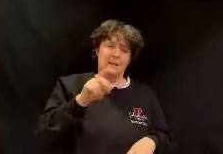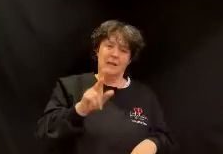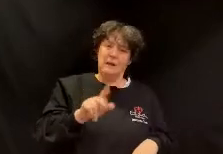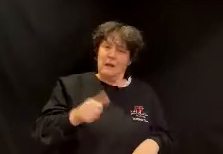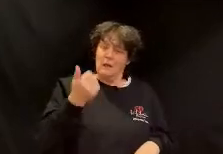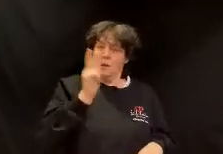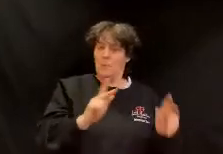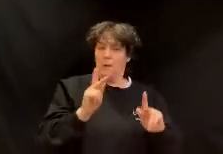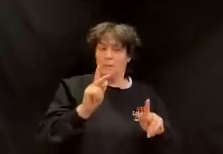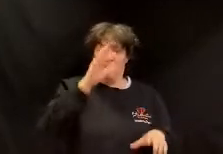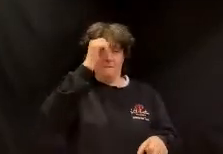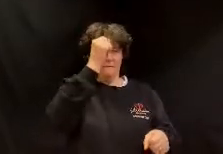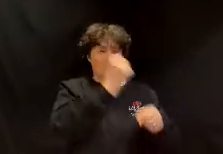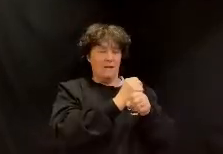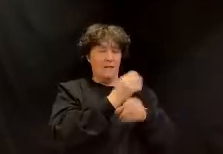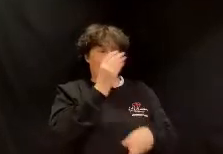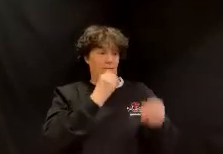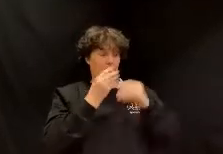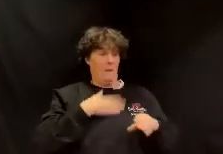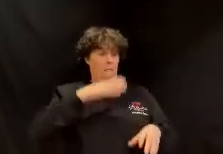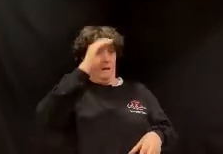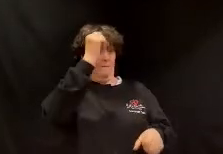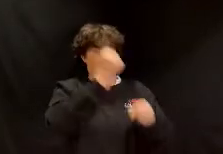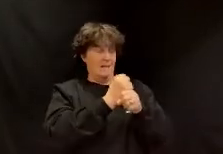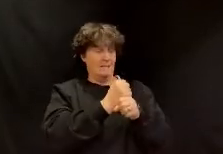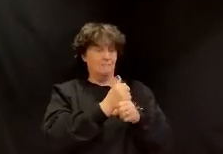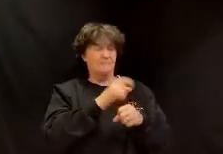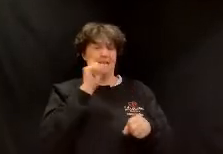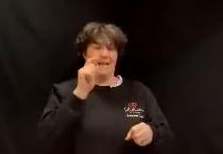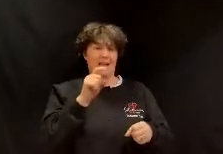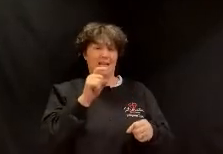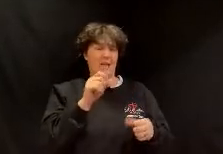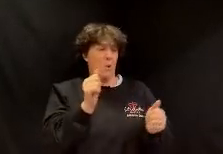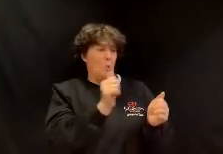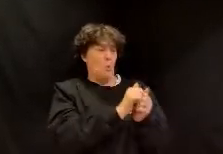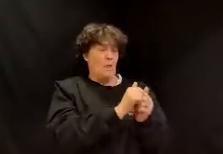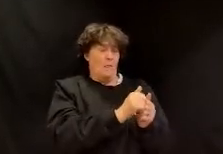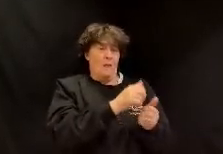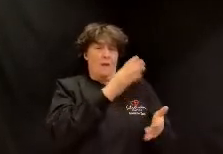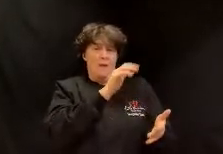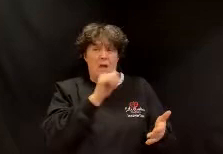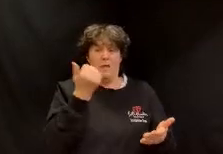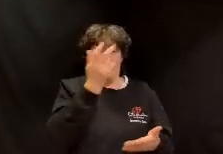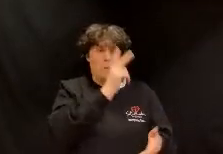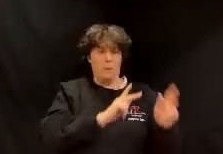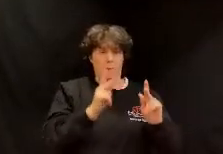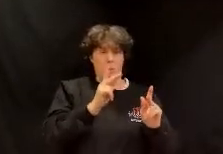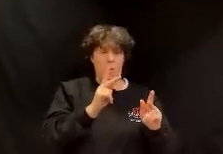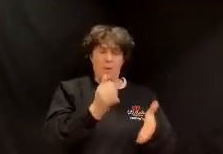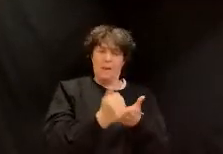me. If I want to feed my faith, it's not just getting in the book. I got to get around people that will help me.